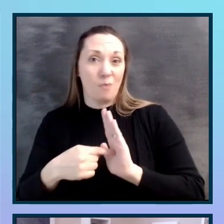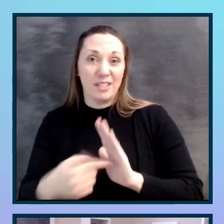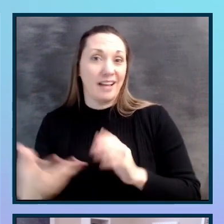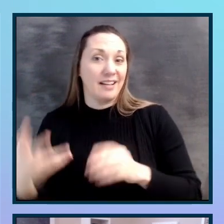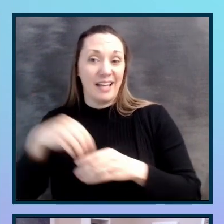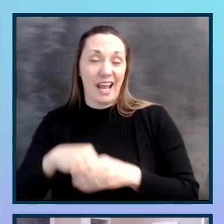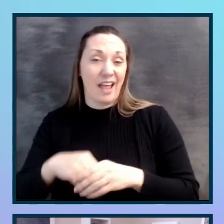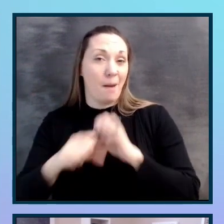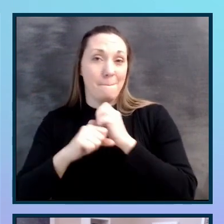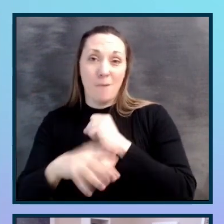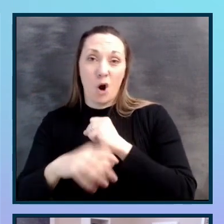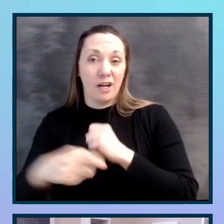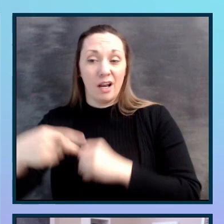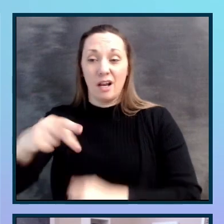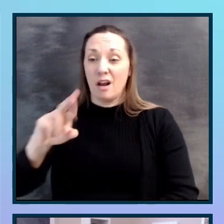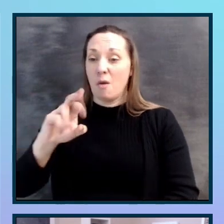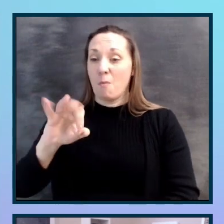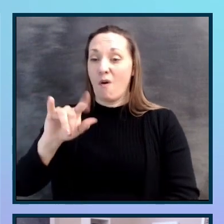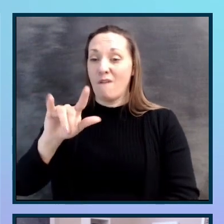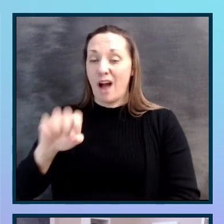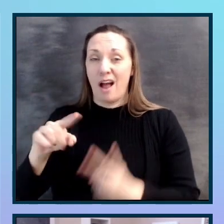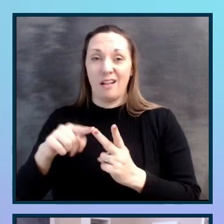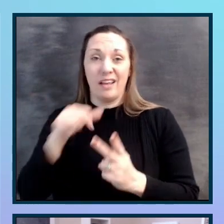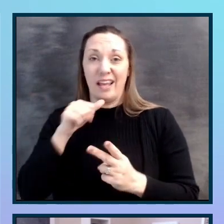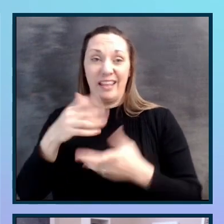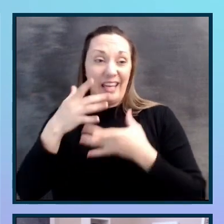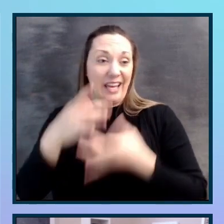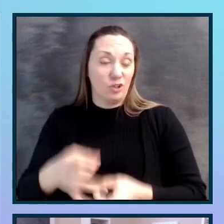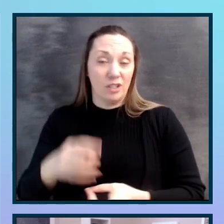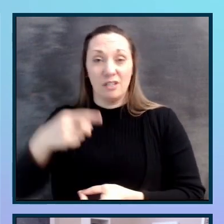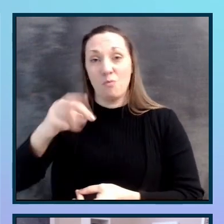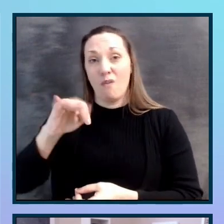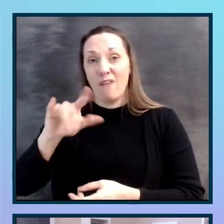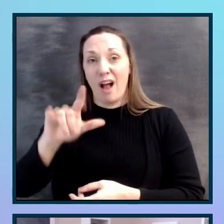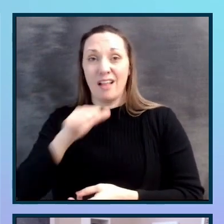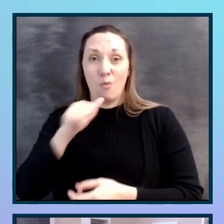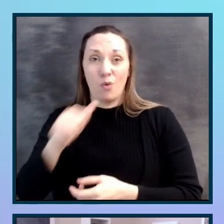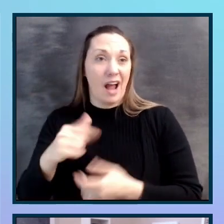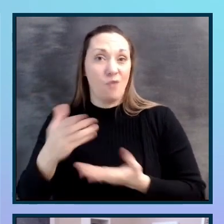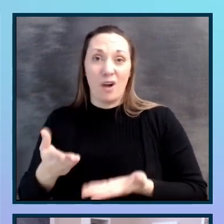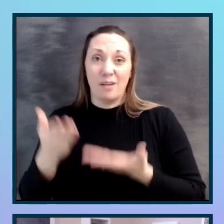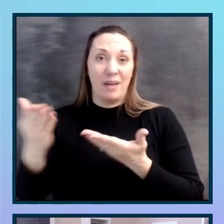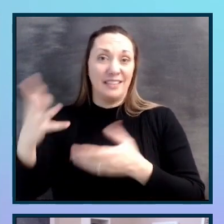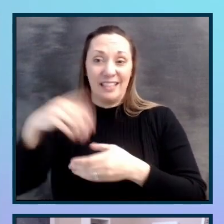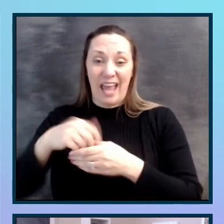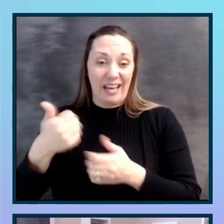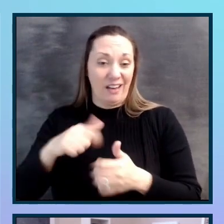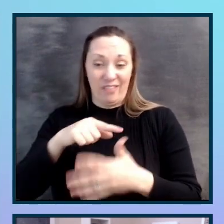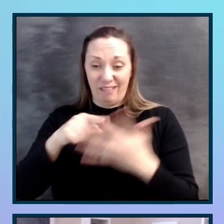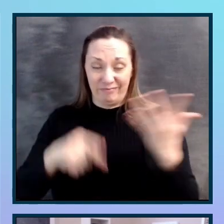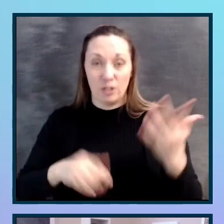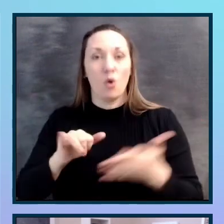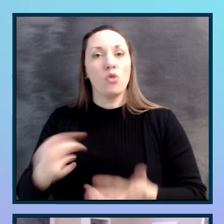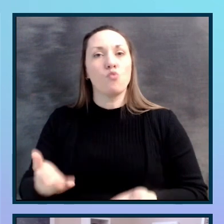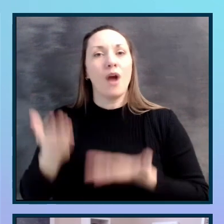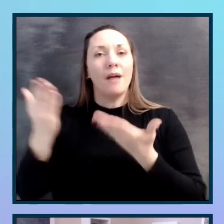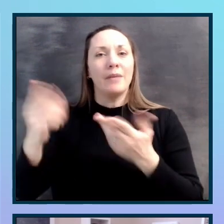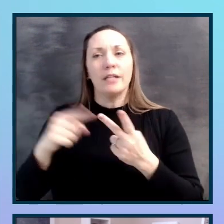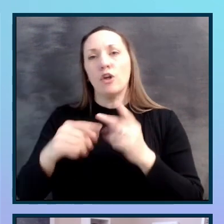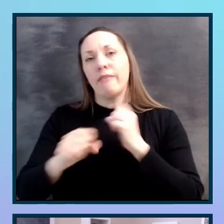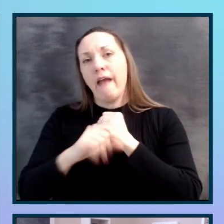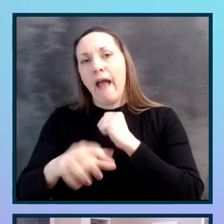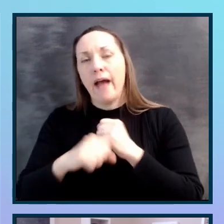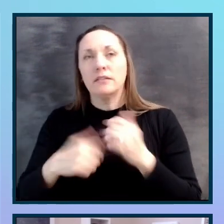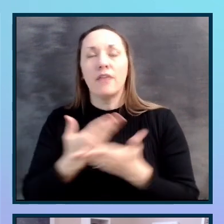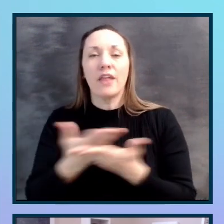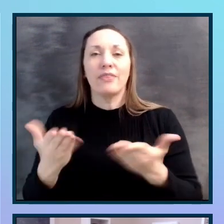not represented in the interest profiles. We are not represented in any of the clusters. And so the recommendations, the ads, the things